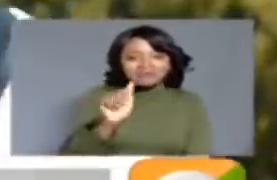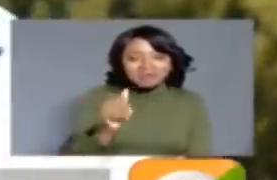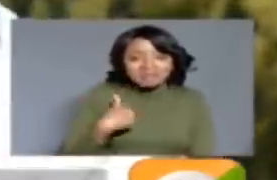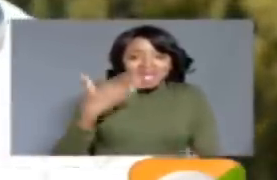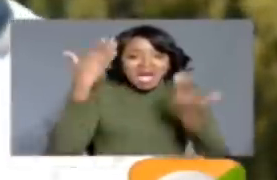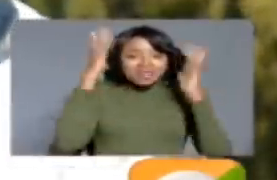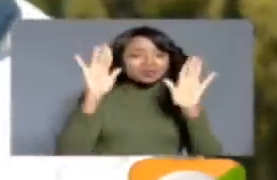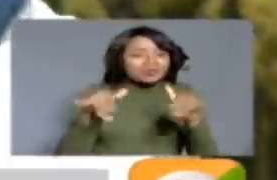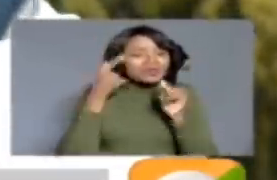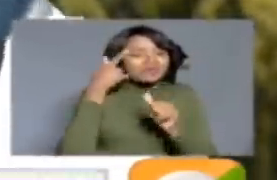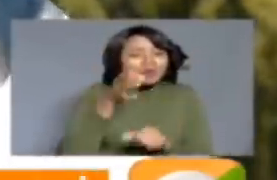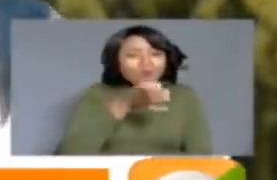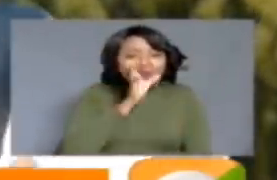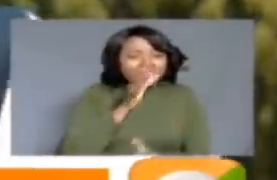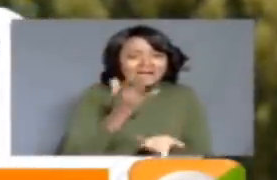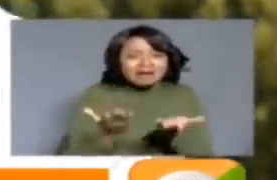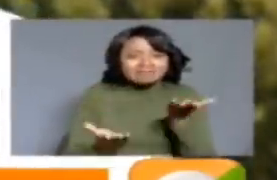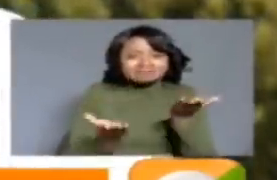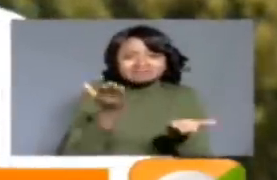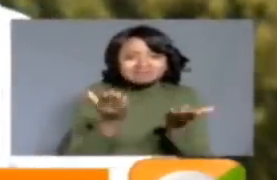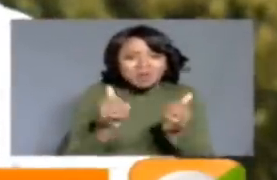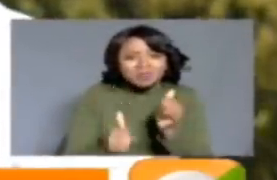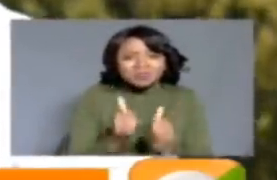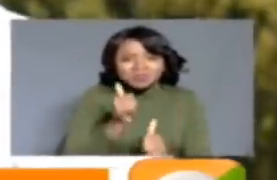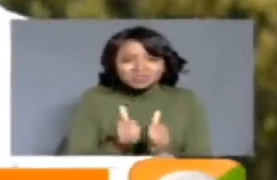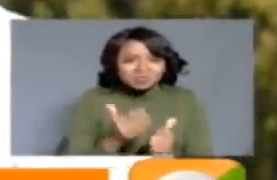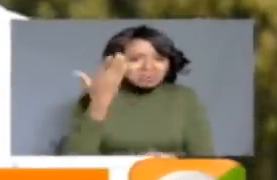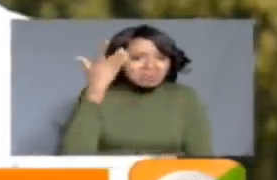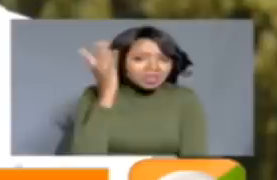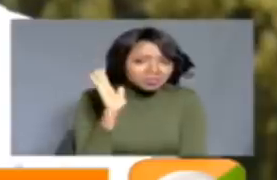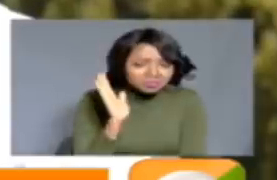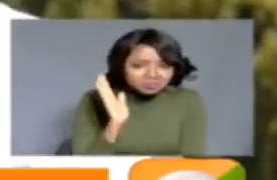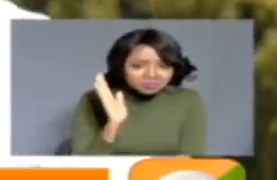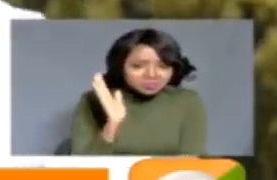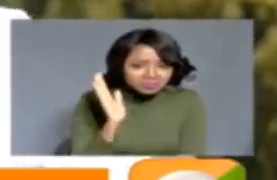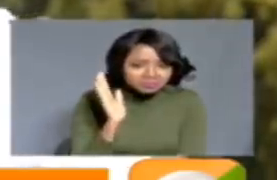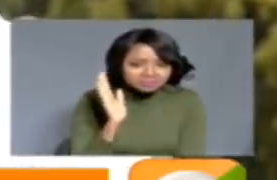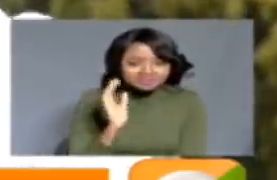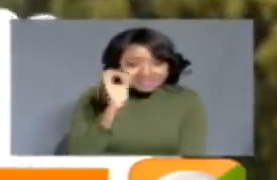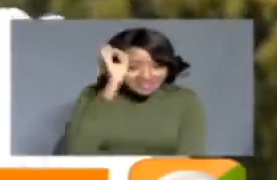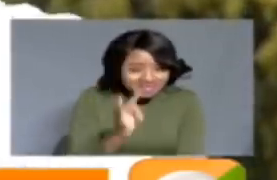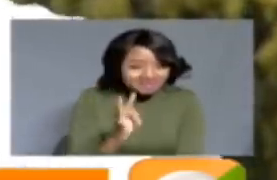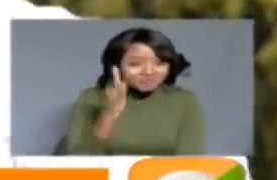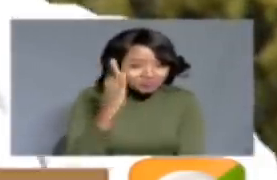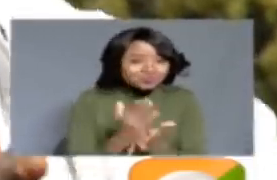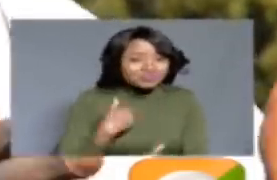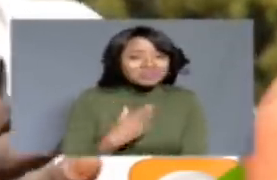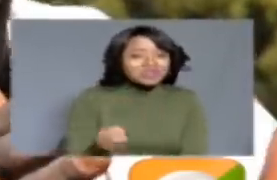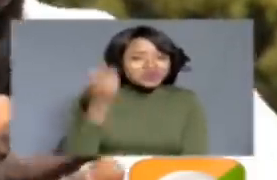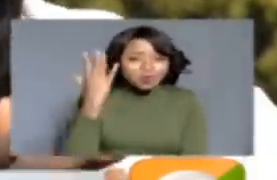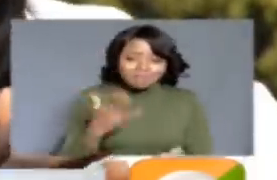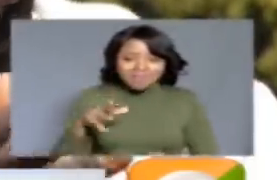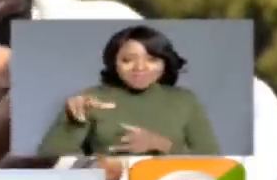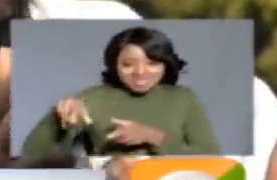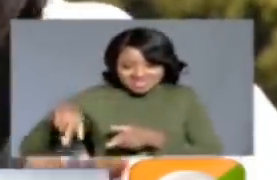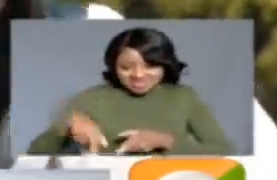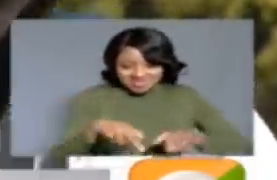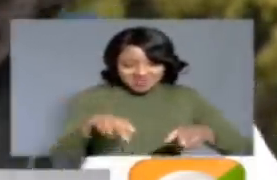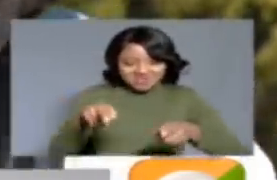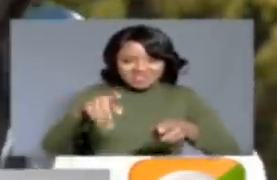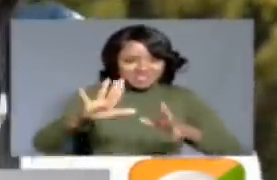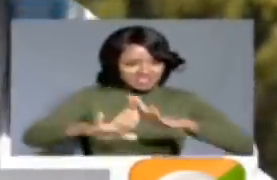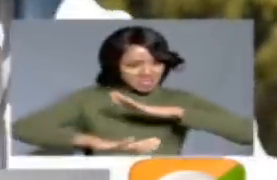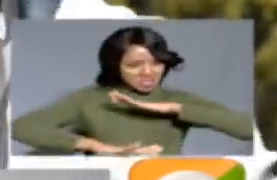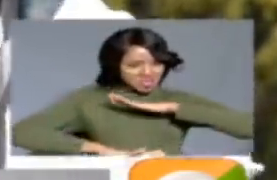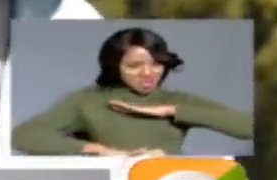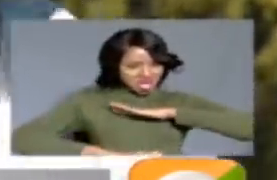as a gun? Sijejua hata wanataka maji kiasi gani. Ningejua sasa kama hii mto itaweza toshelesha